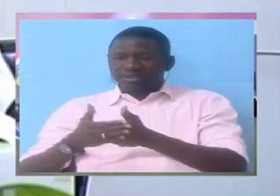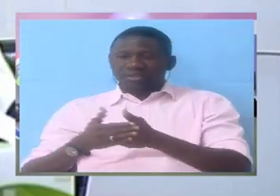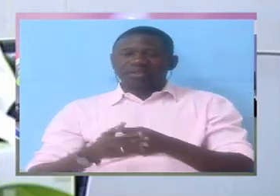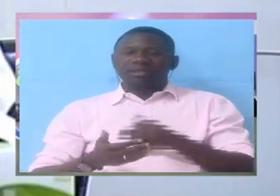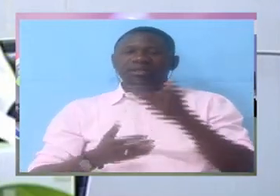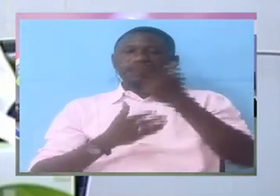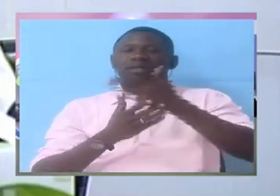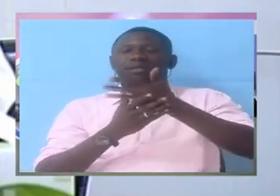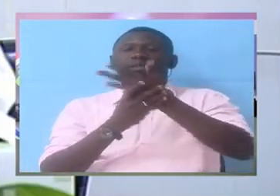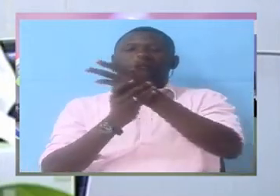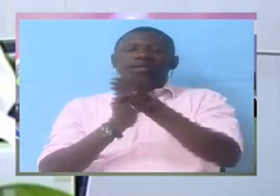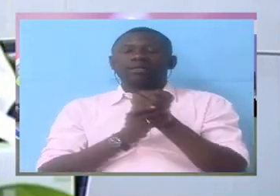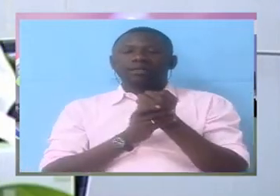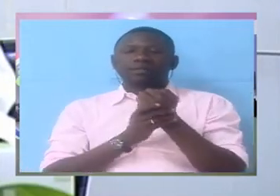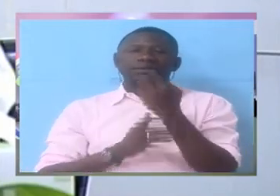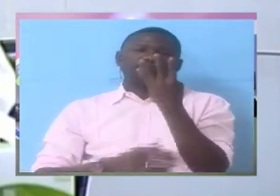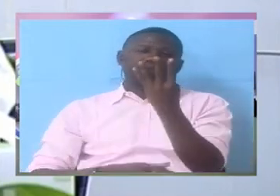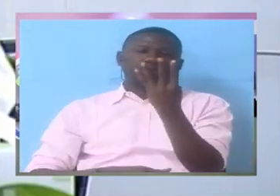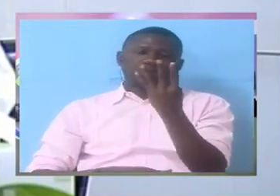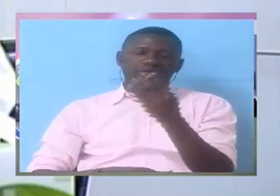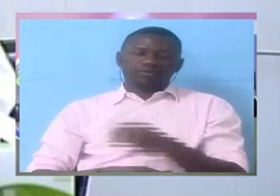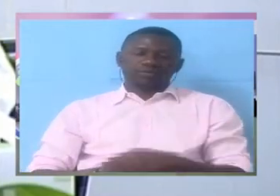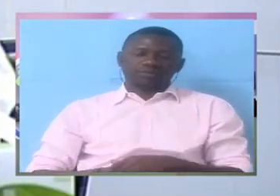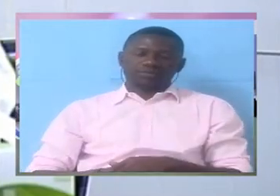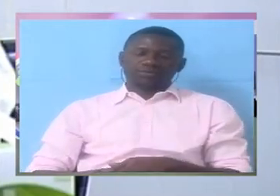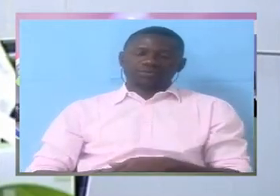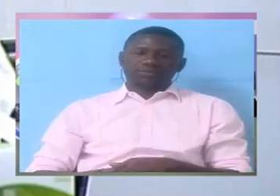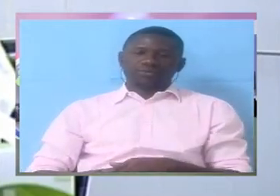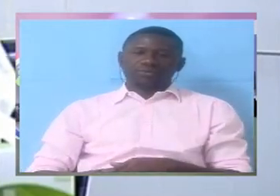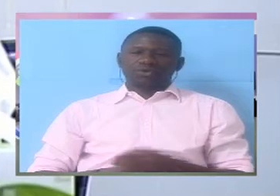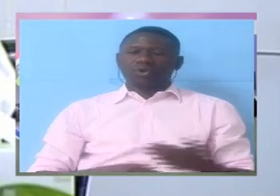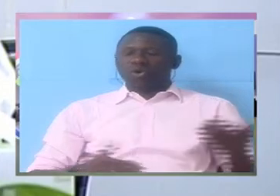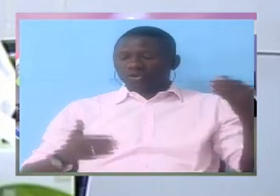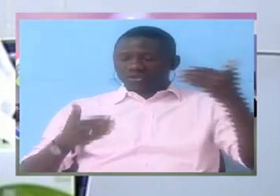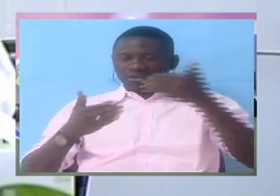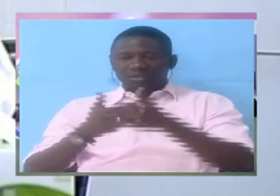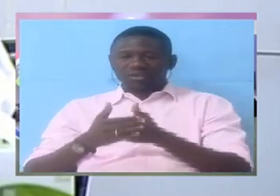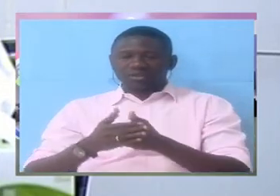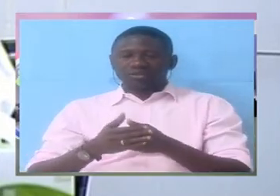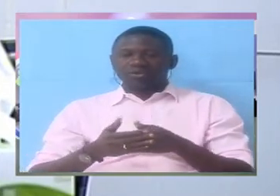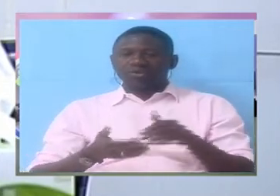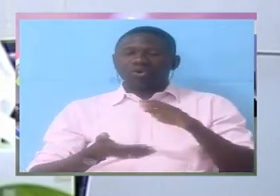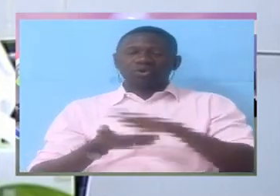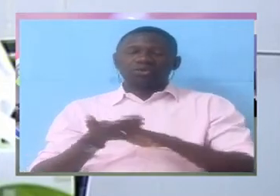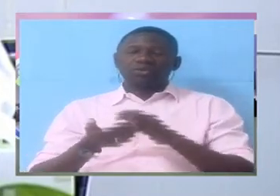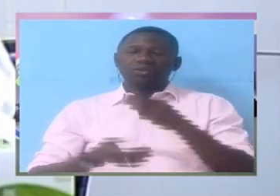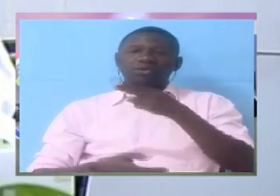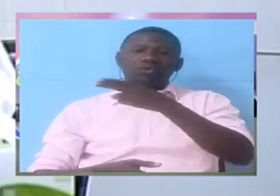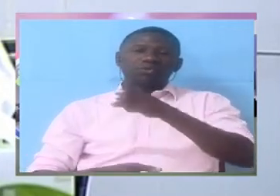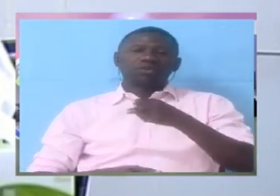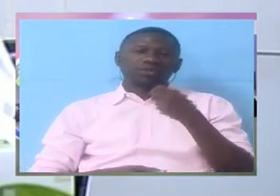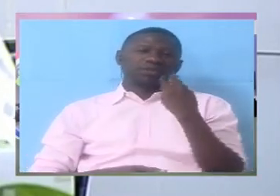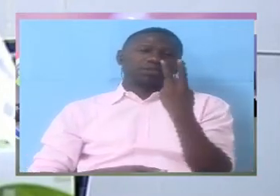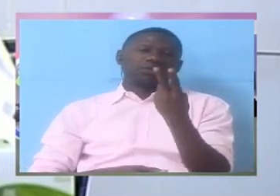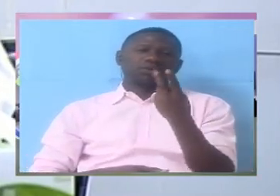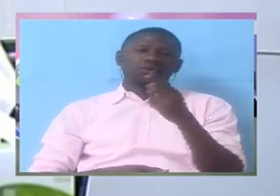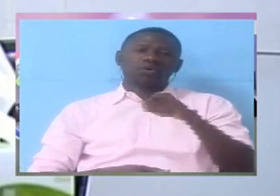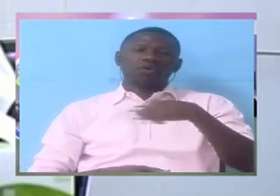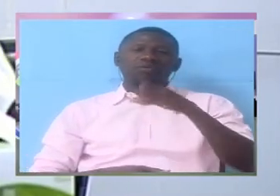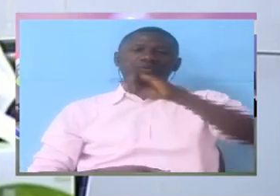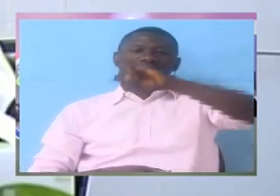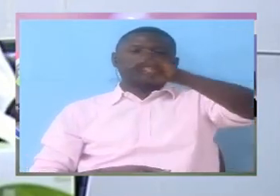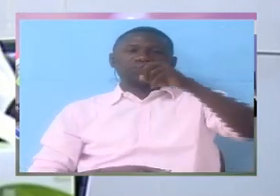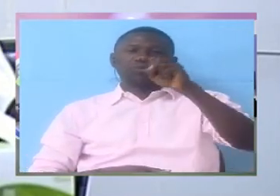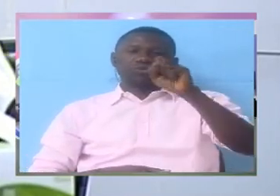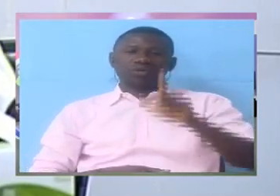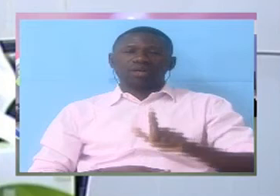for 1994 sangokono. Until on the 22nd of July. And for July karotil mu anim